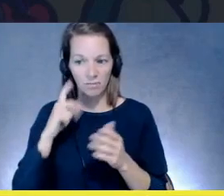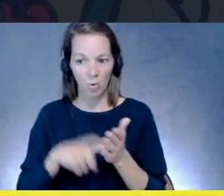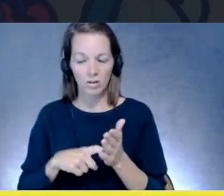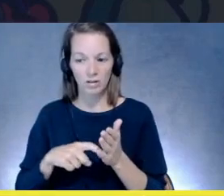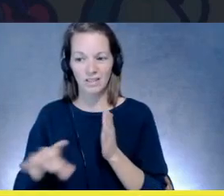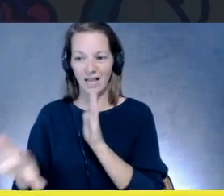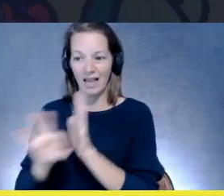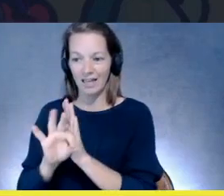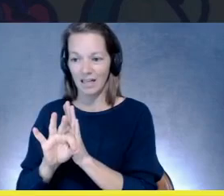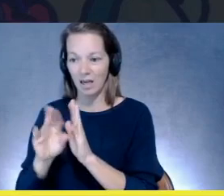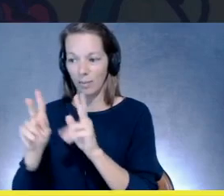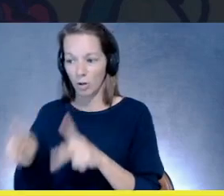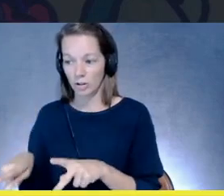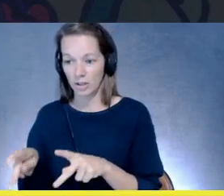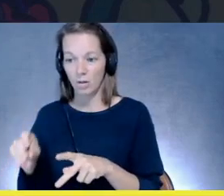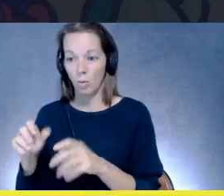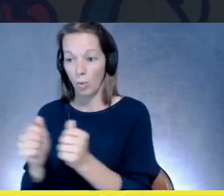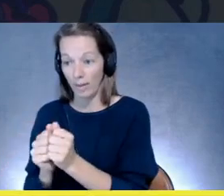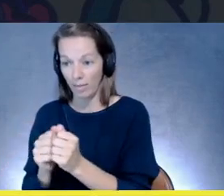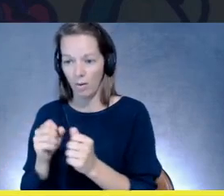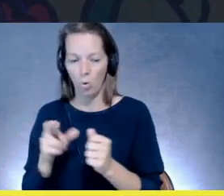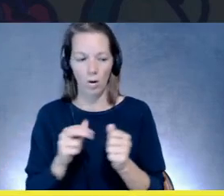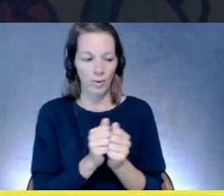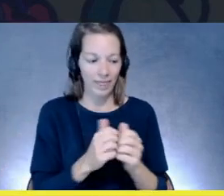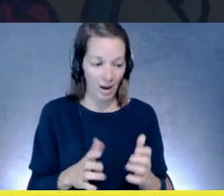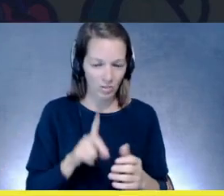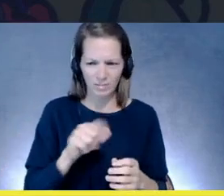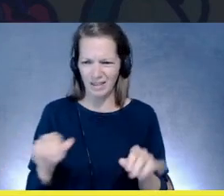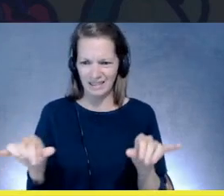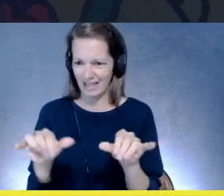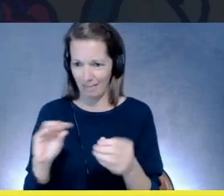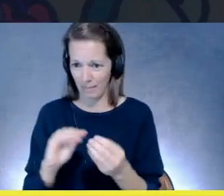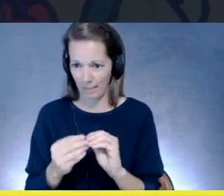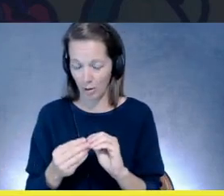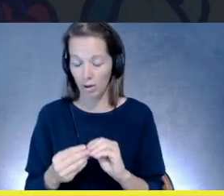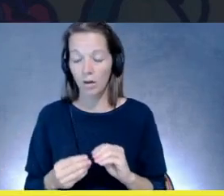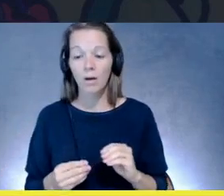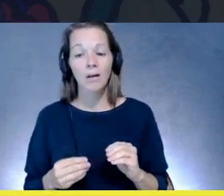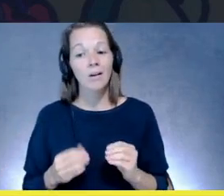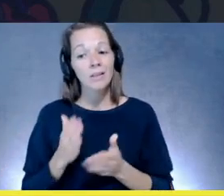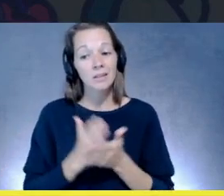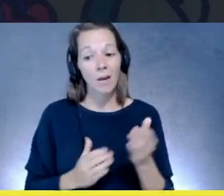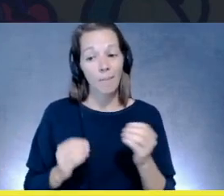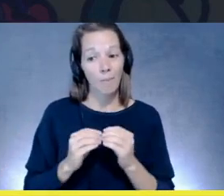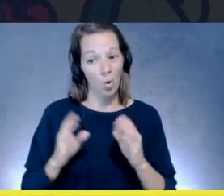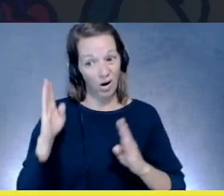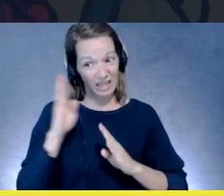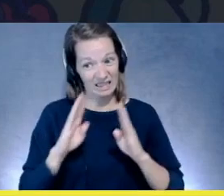or without a disability. Somewhat more worryingly, we found that